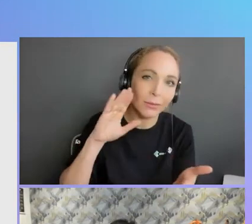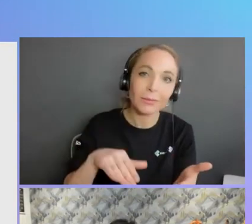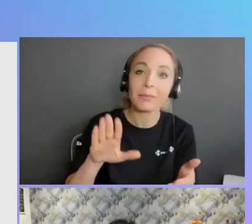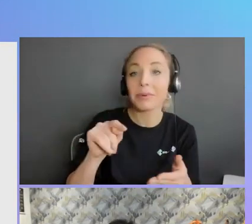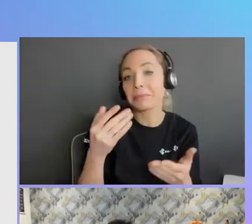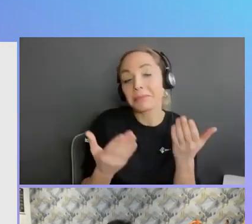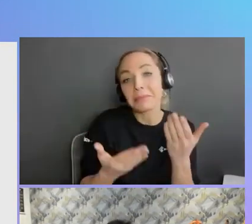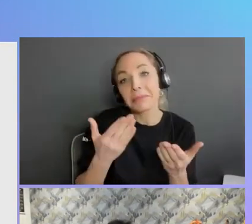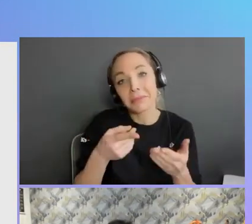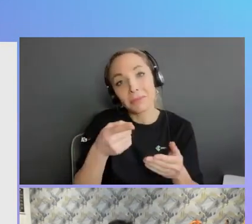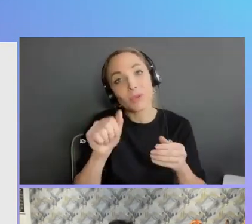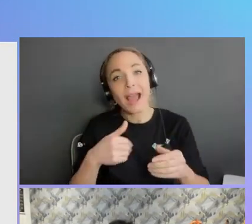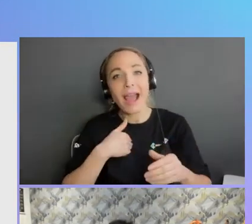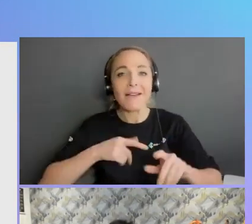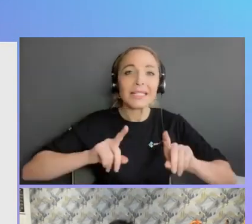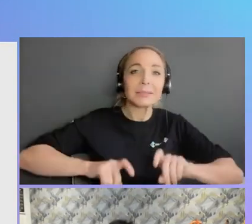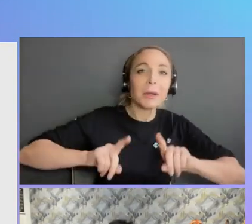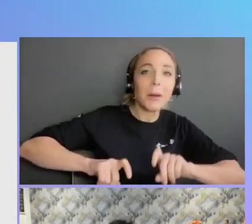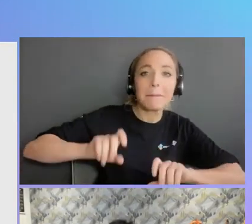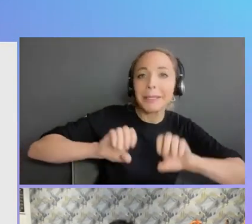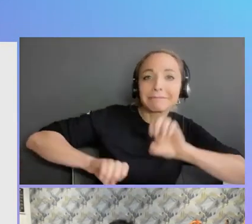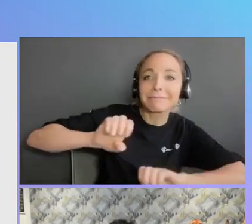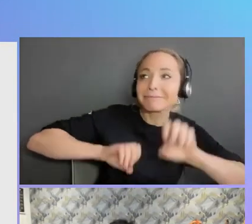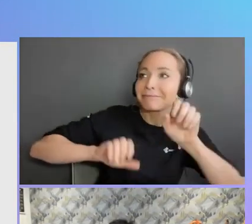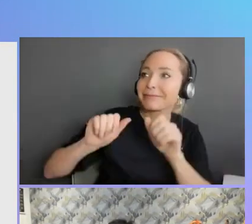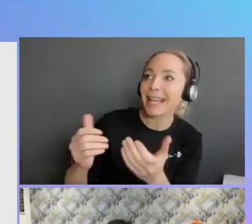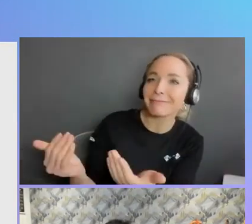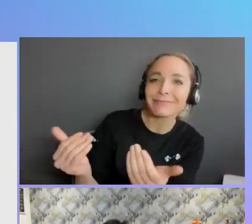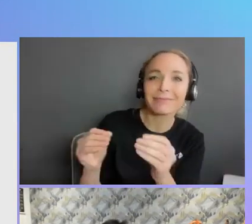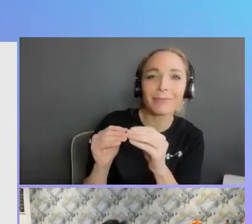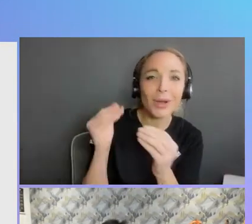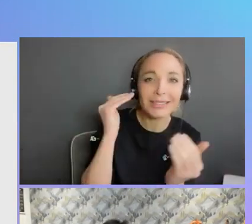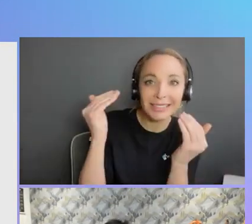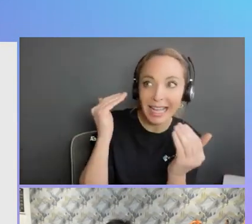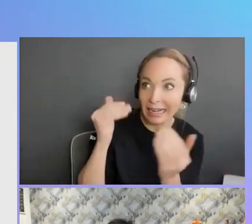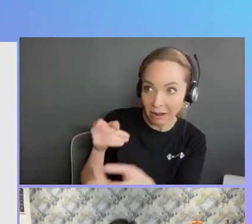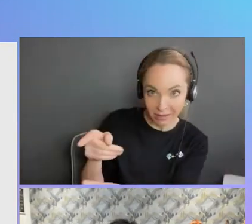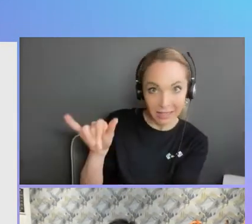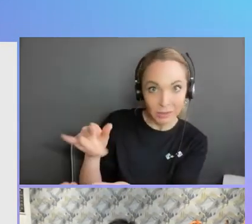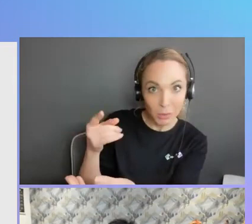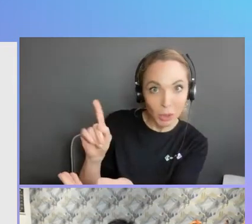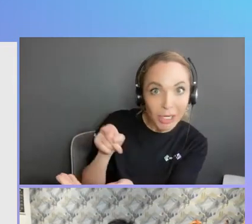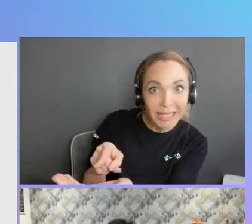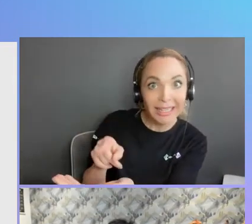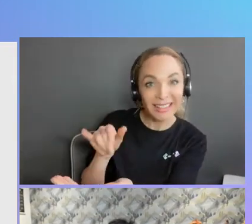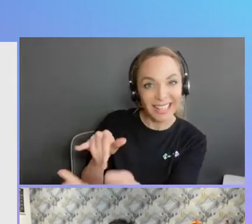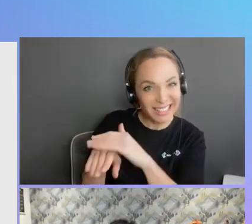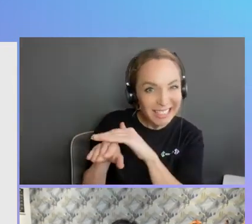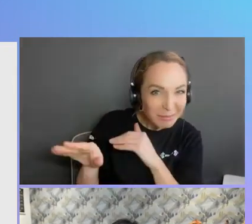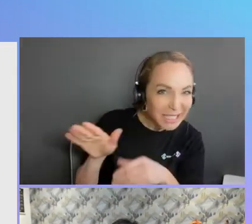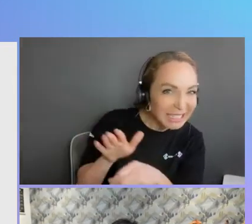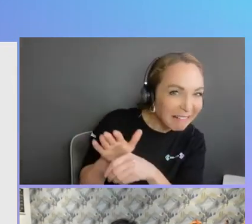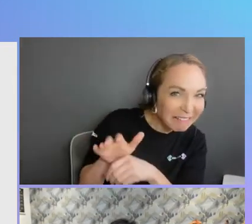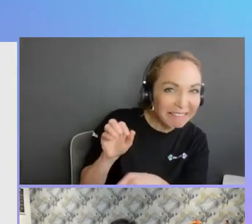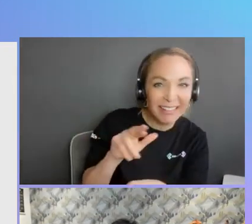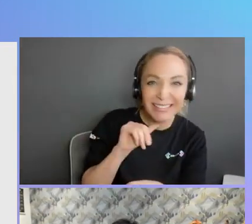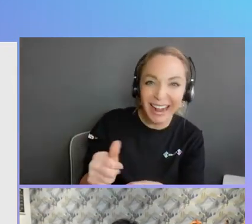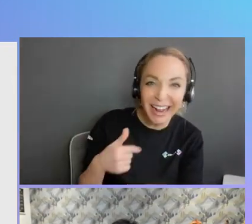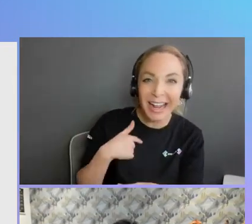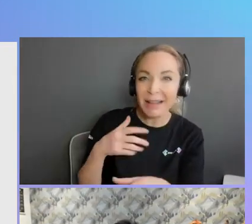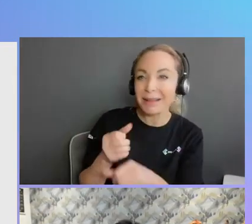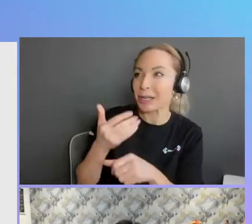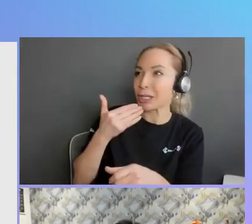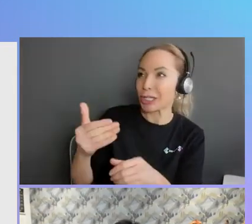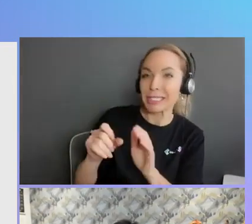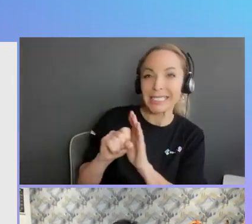run experiments and get some insight. Oh, is that feature working? Is that accessible enough? Am I getting like a good sample